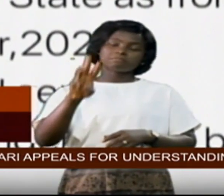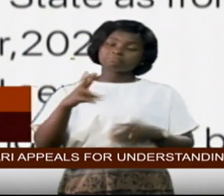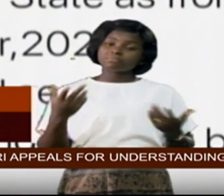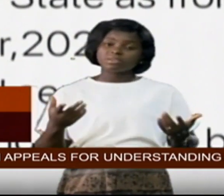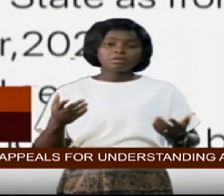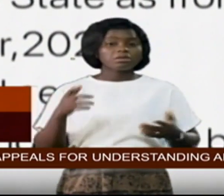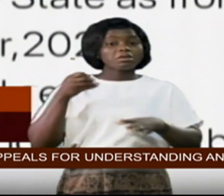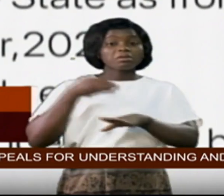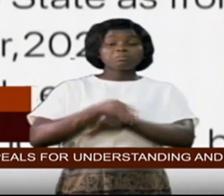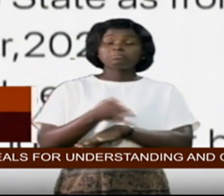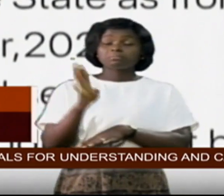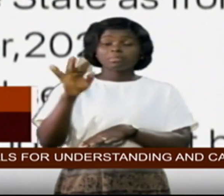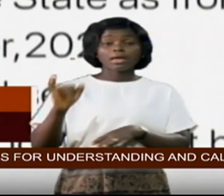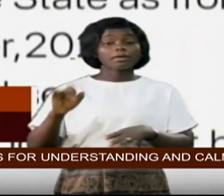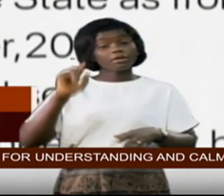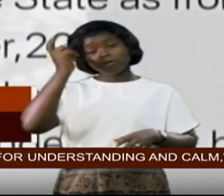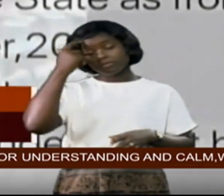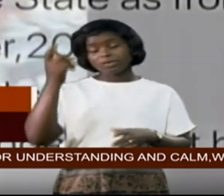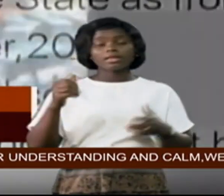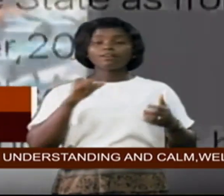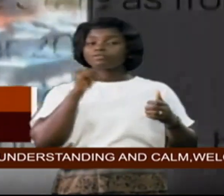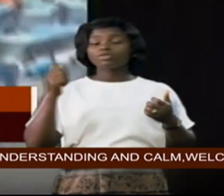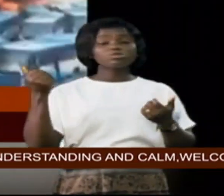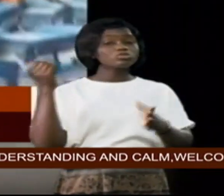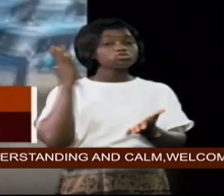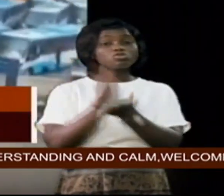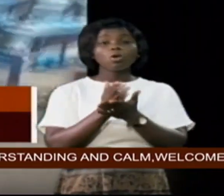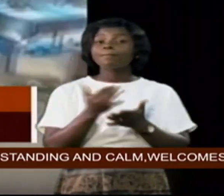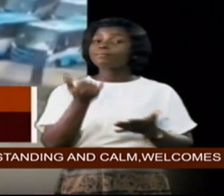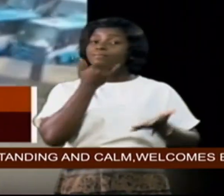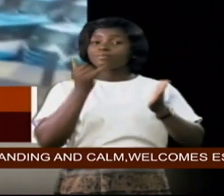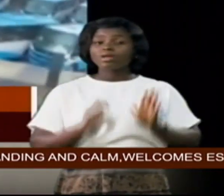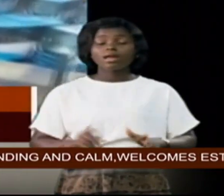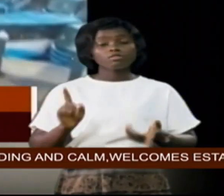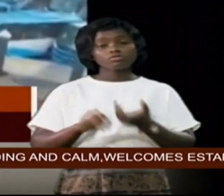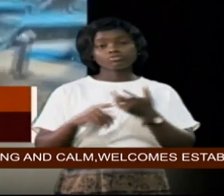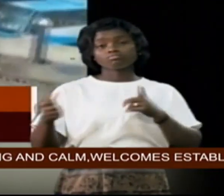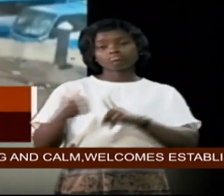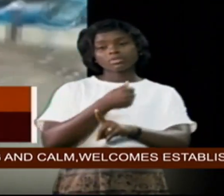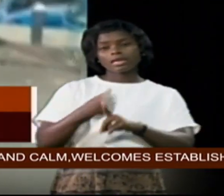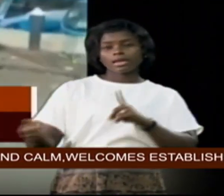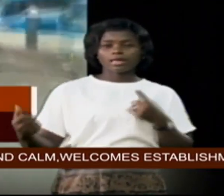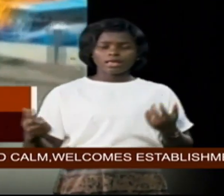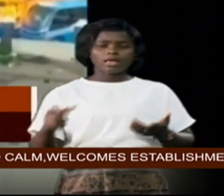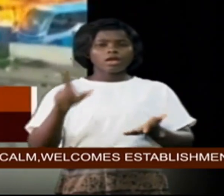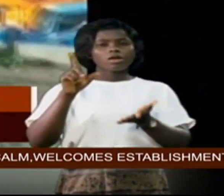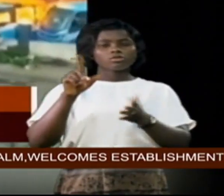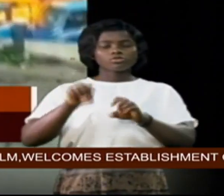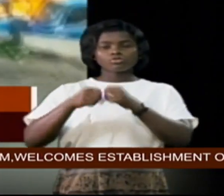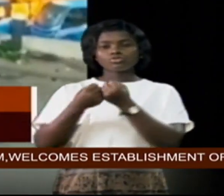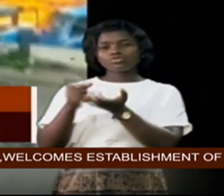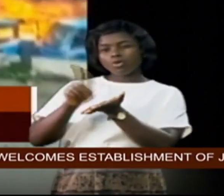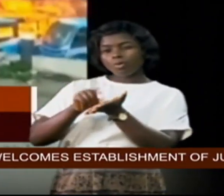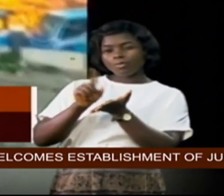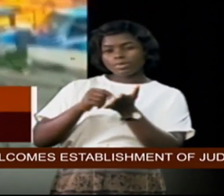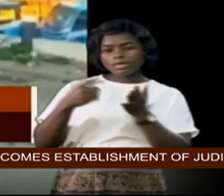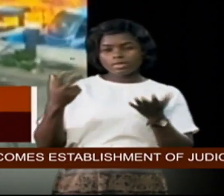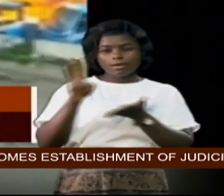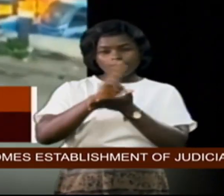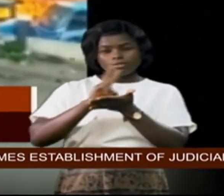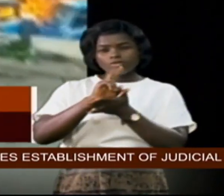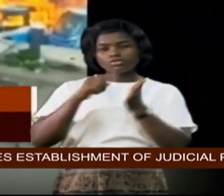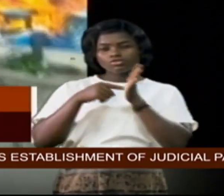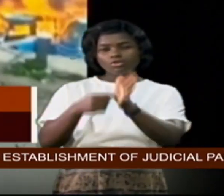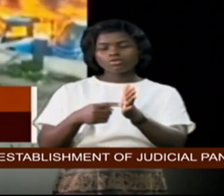stopped hoodlums from wreaking mayhem. Viral social media footage shows the burning of